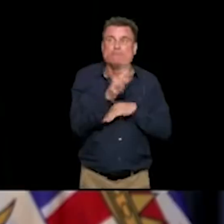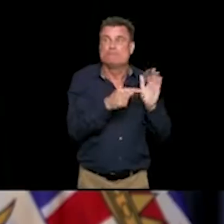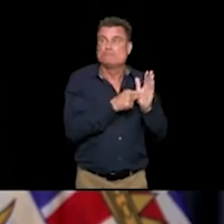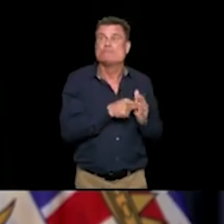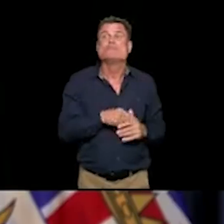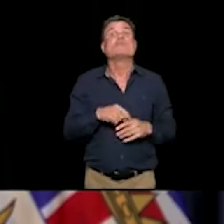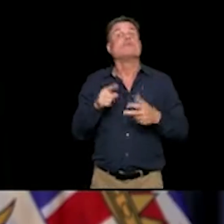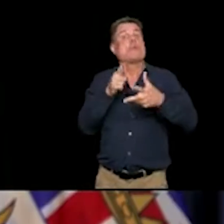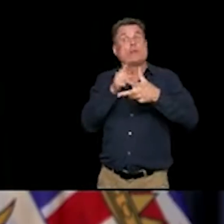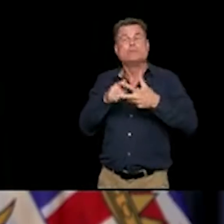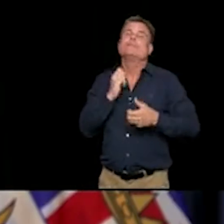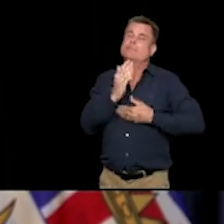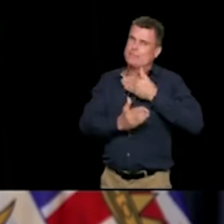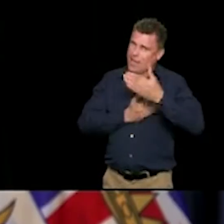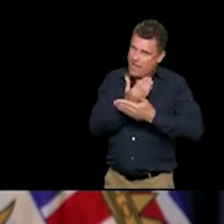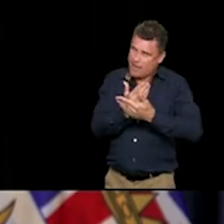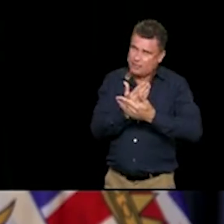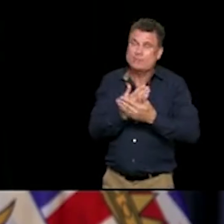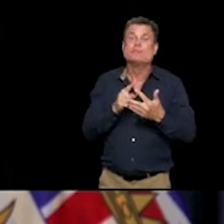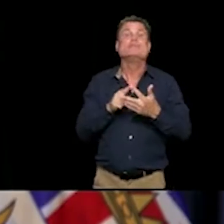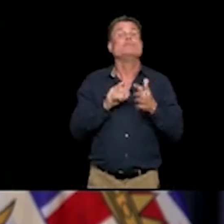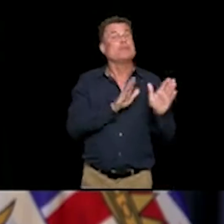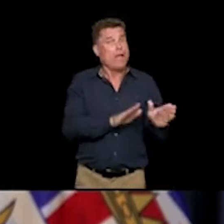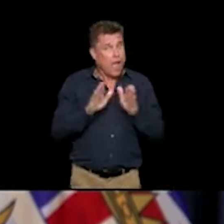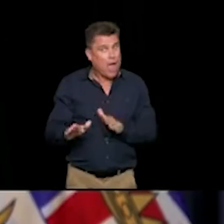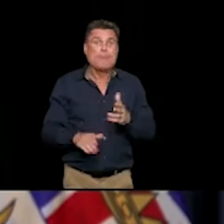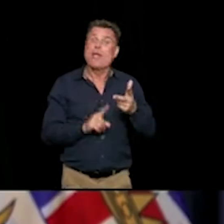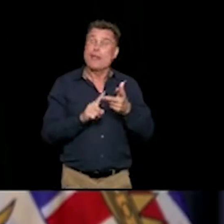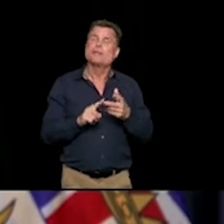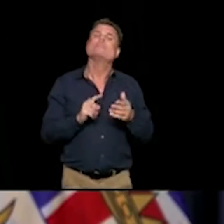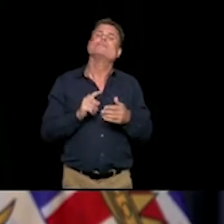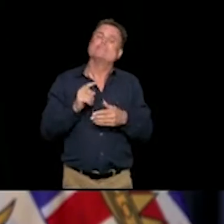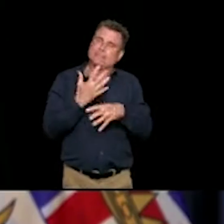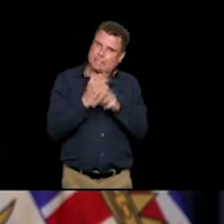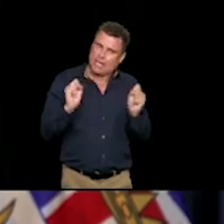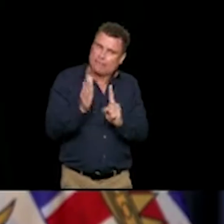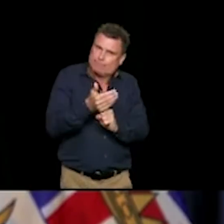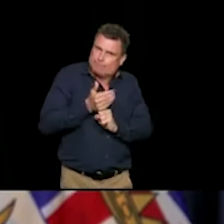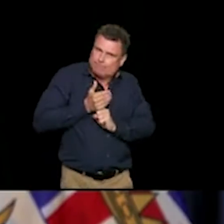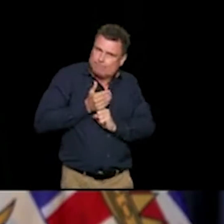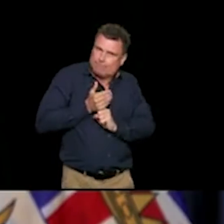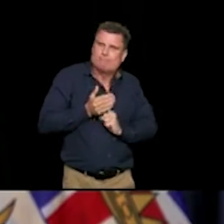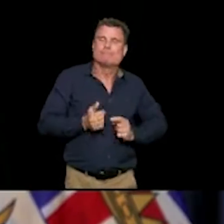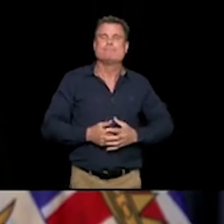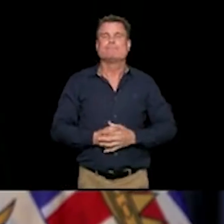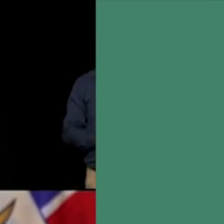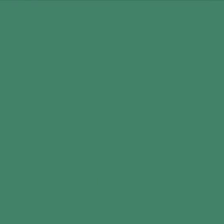to ensure that we continue to be kind and to be calm and to be safe. Thank you.